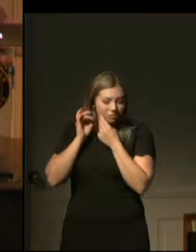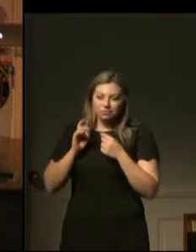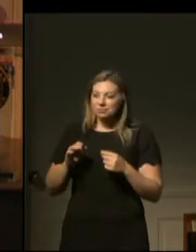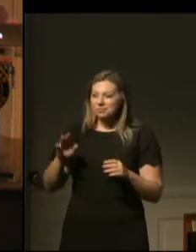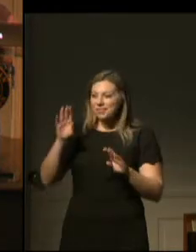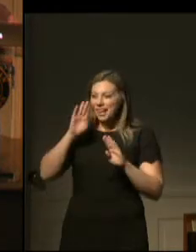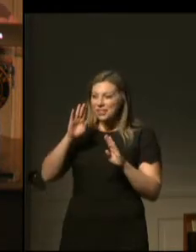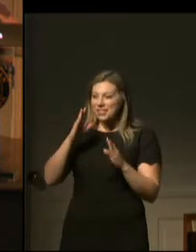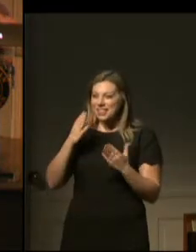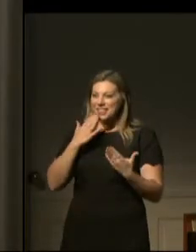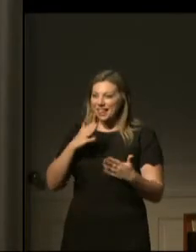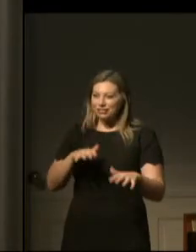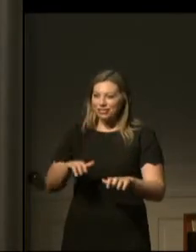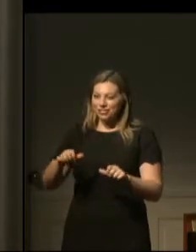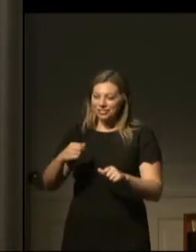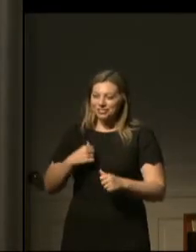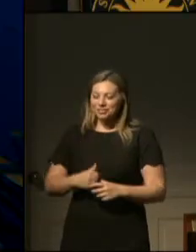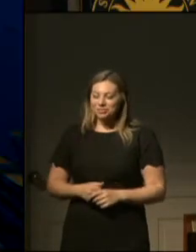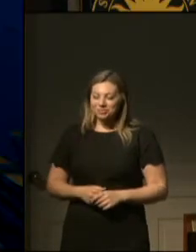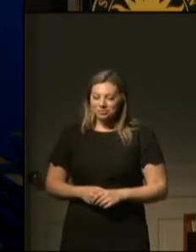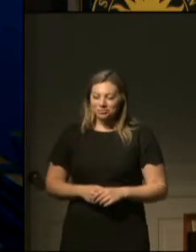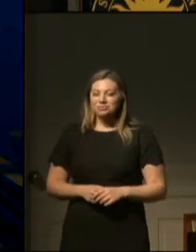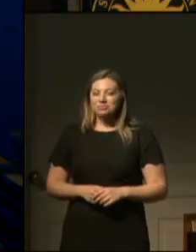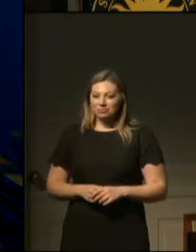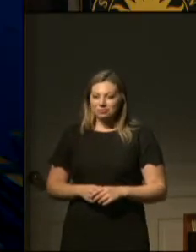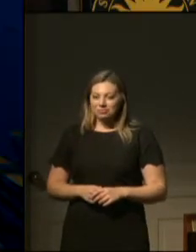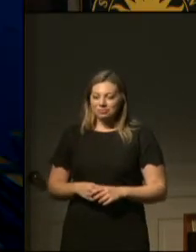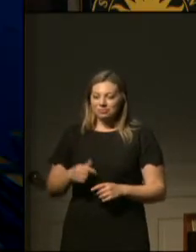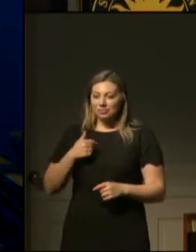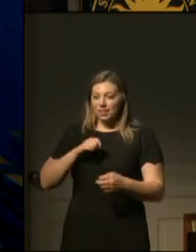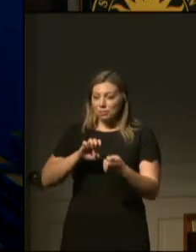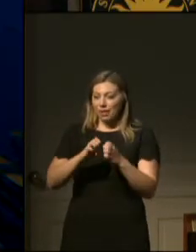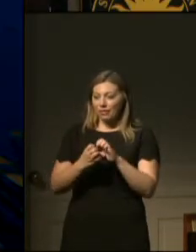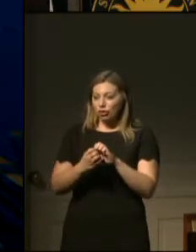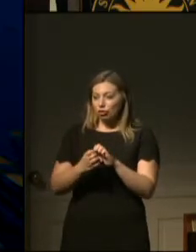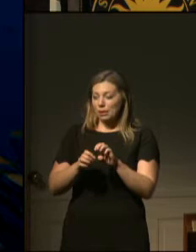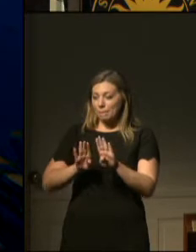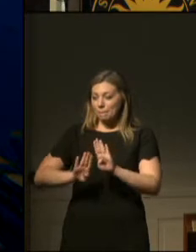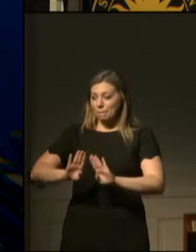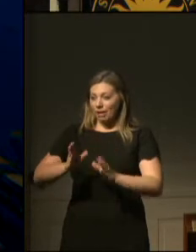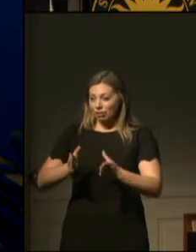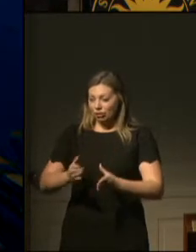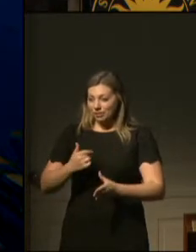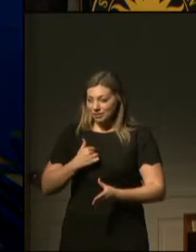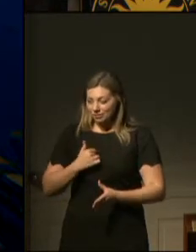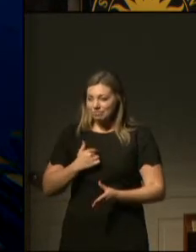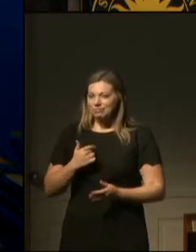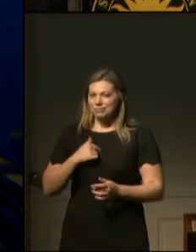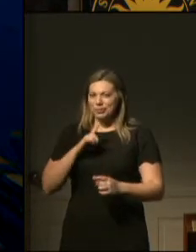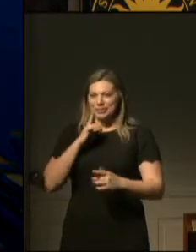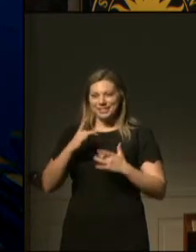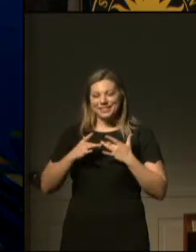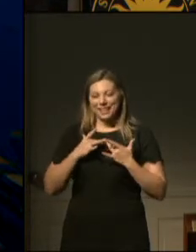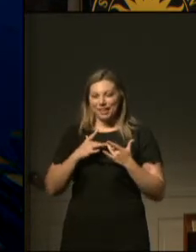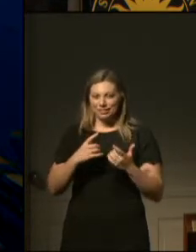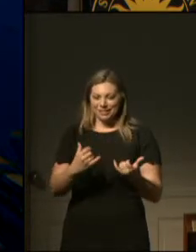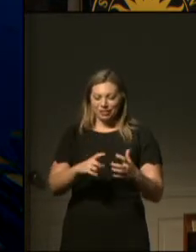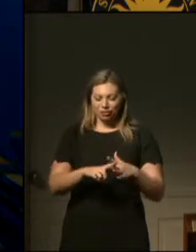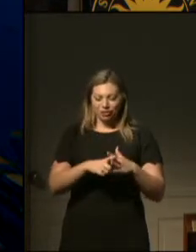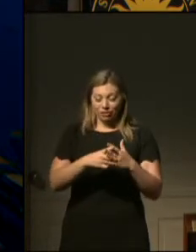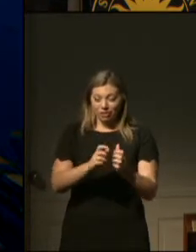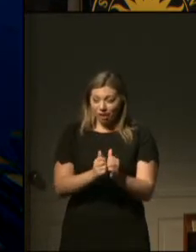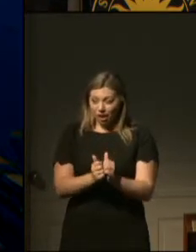Hi, everyone. Thanks for having me. So I'm an evolutionary biologist, so I was really excited that we started off the day talking